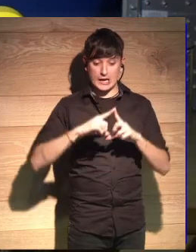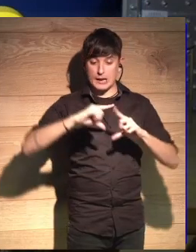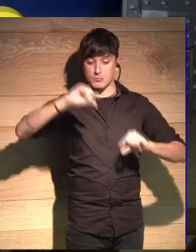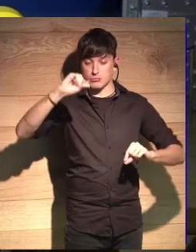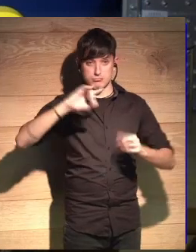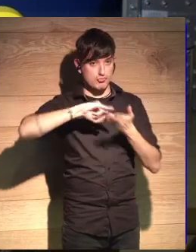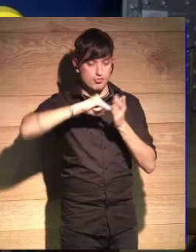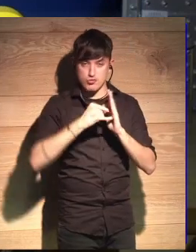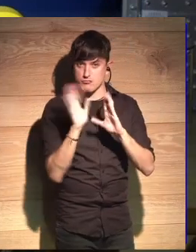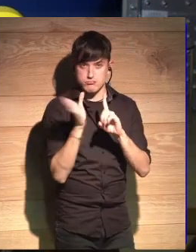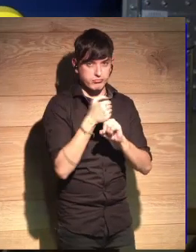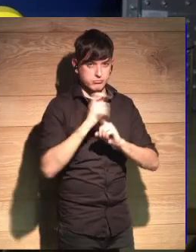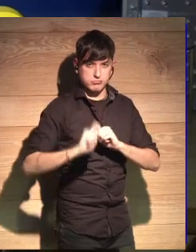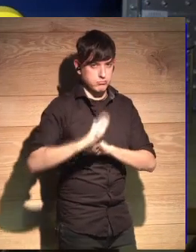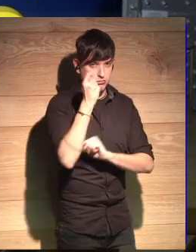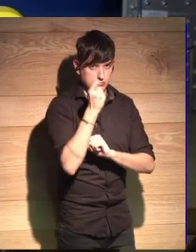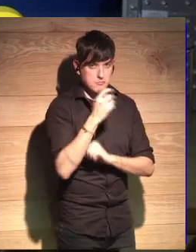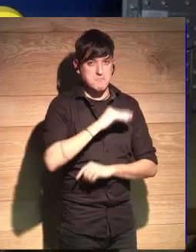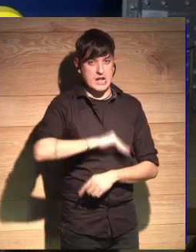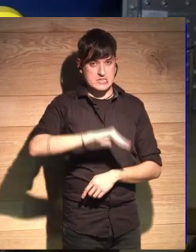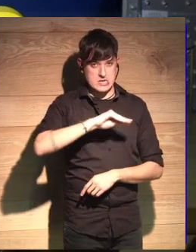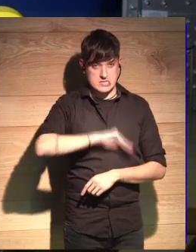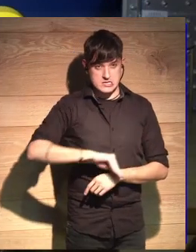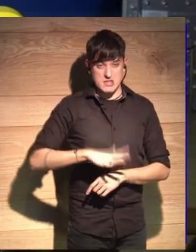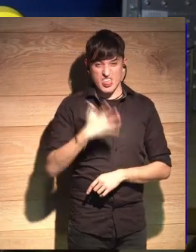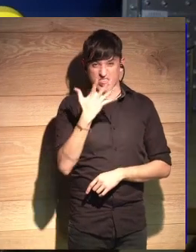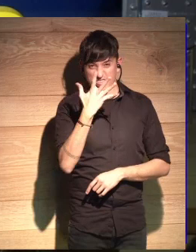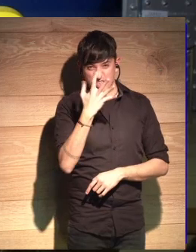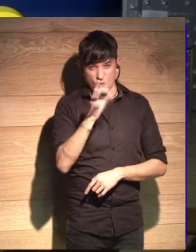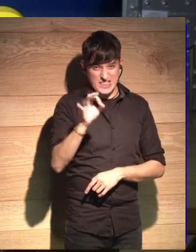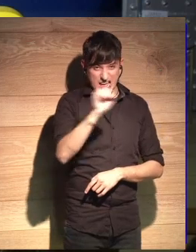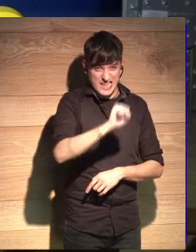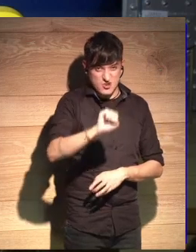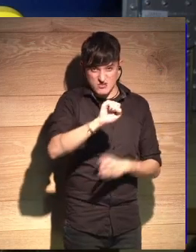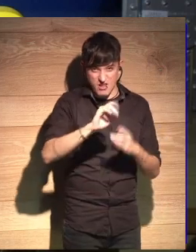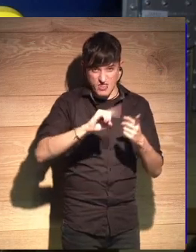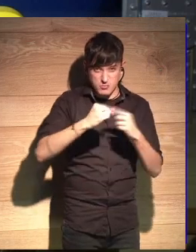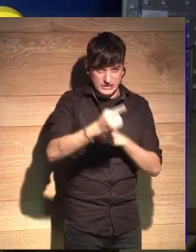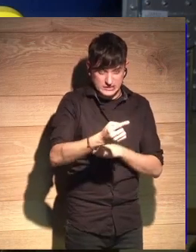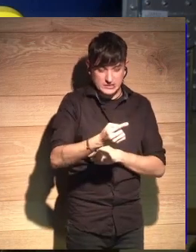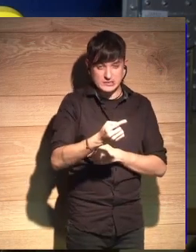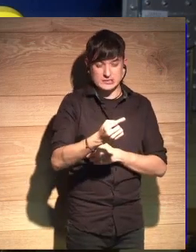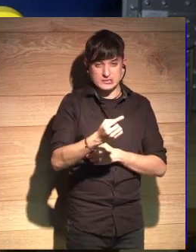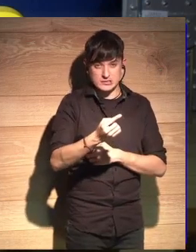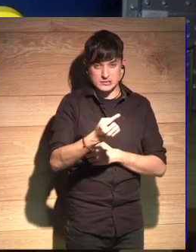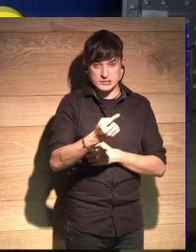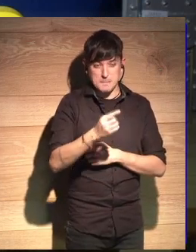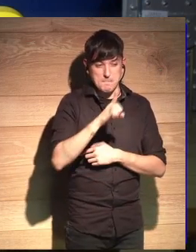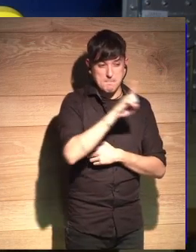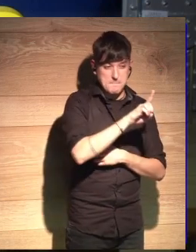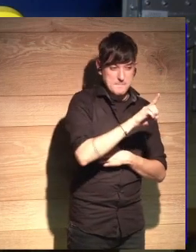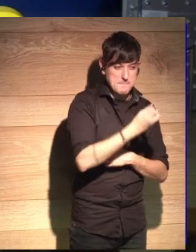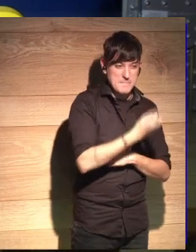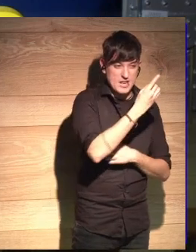that within about 50 years, from 1853 to 1910, Japan